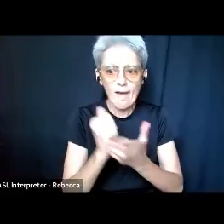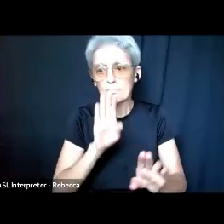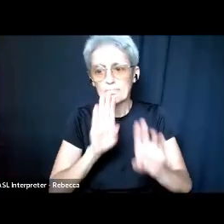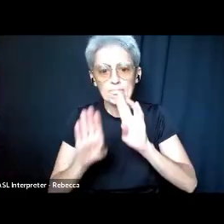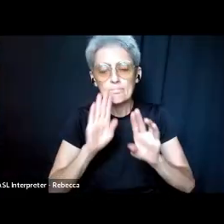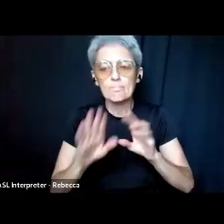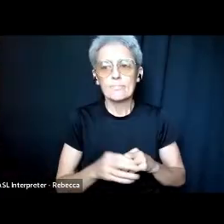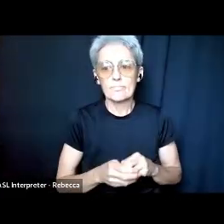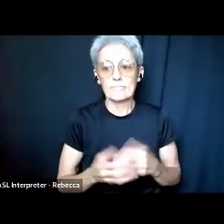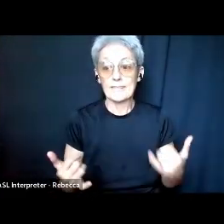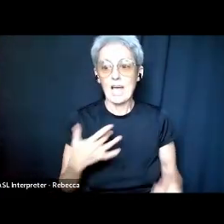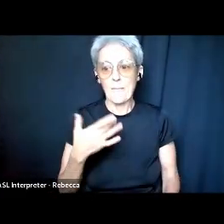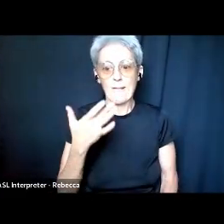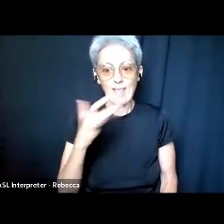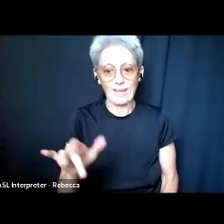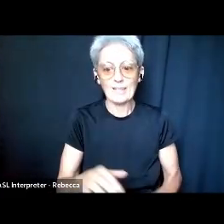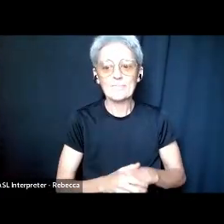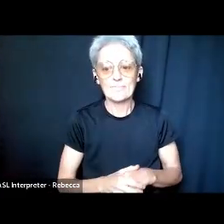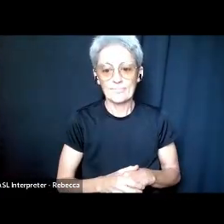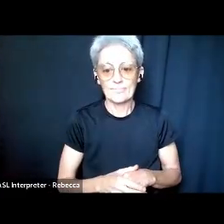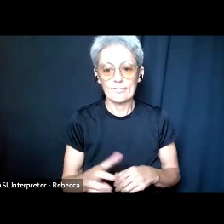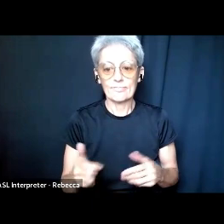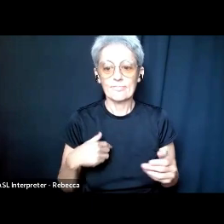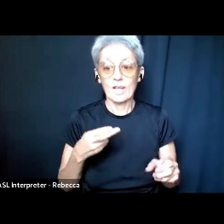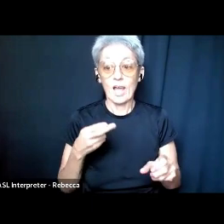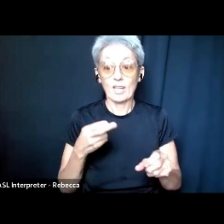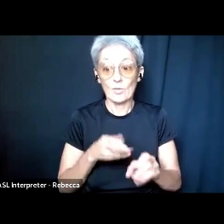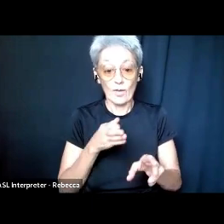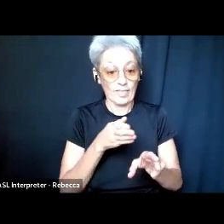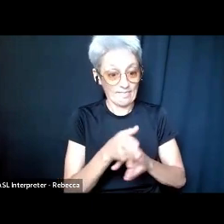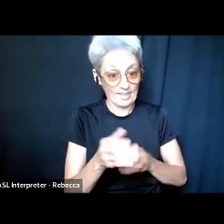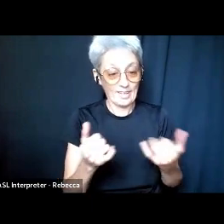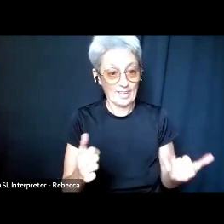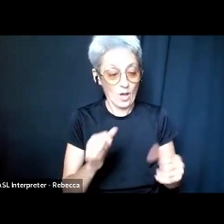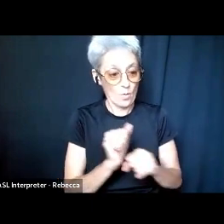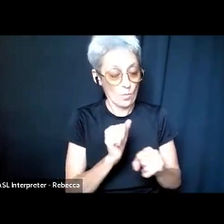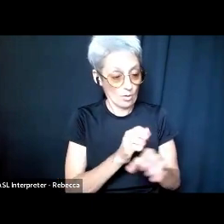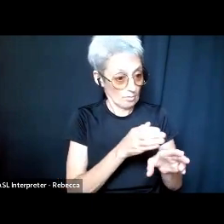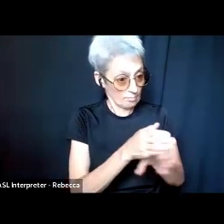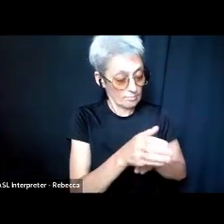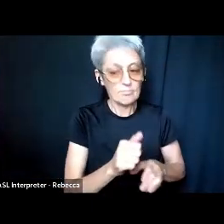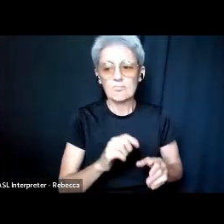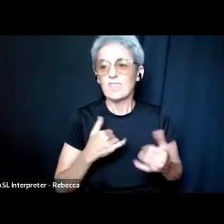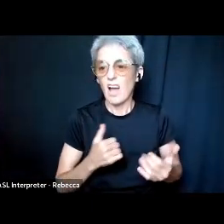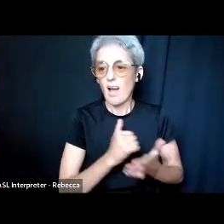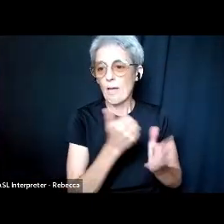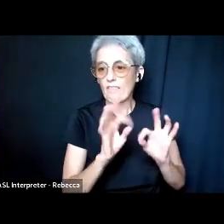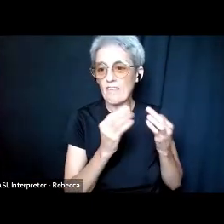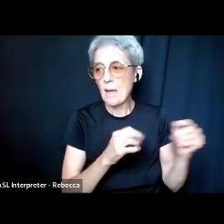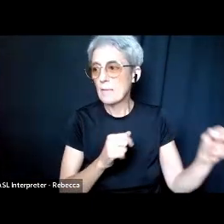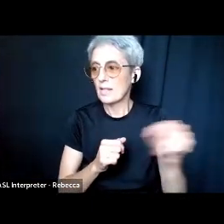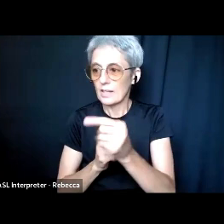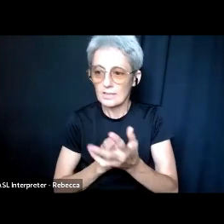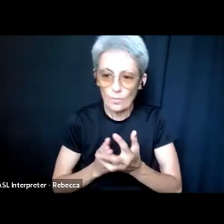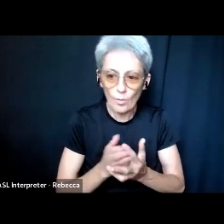lucky today to have entered the field and be able to help other families navigate through those same situations.